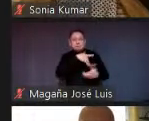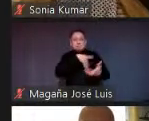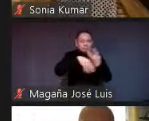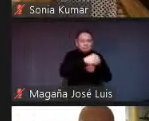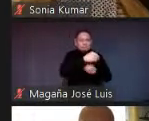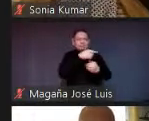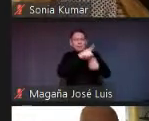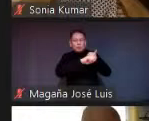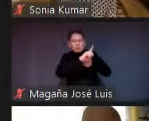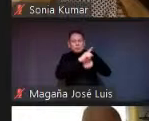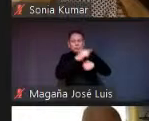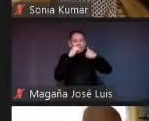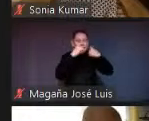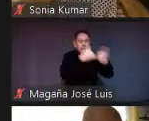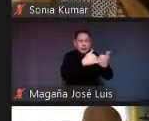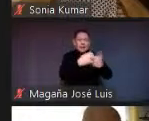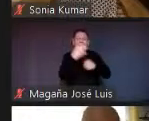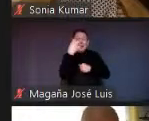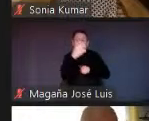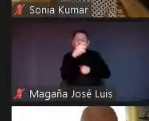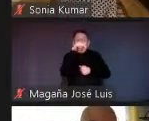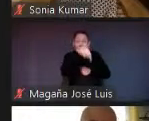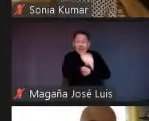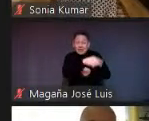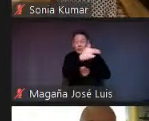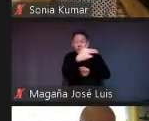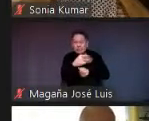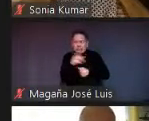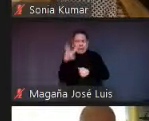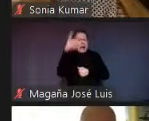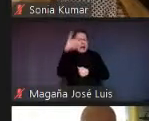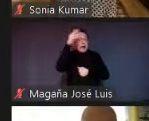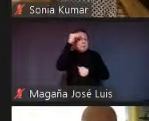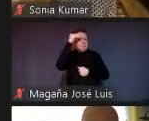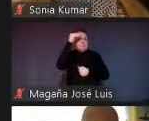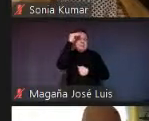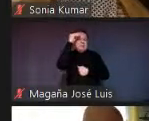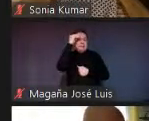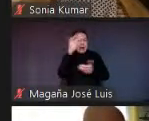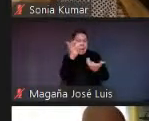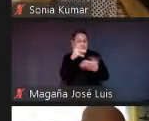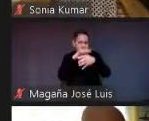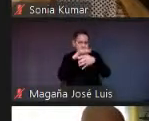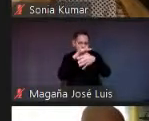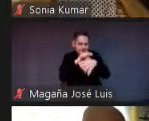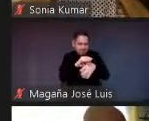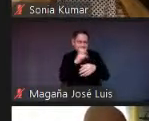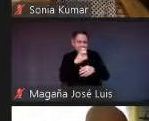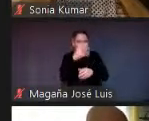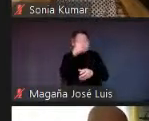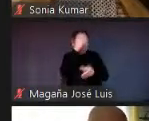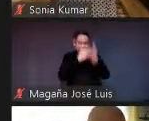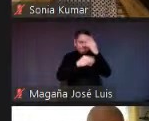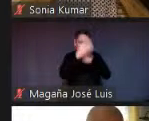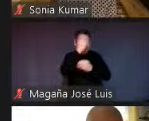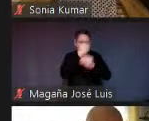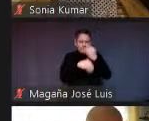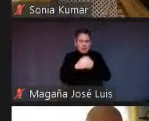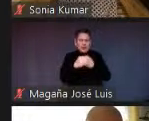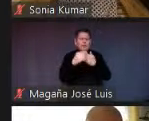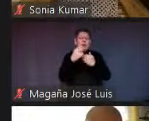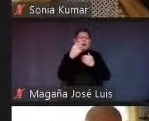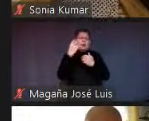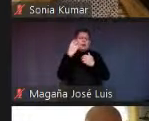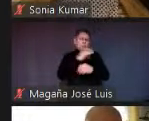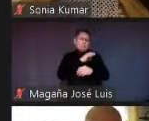and therefore learn those competencies and demonstrate those competencies as they progress. And you can do so in a spiral